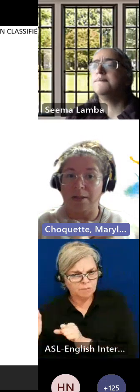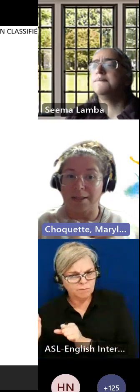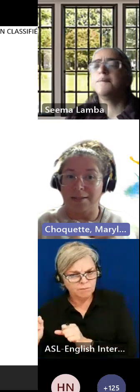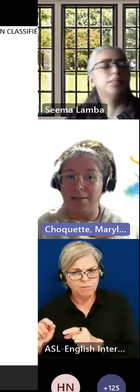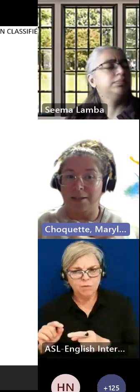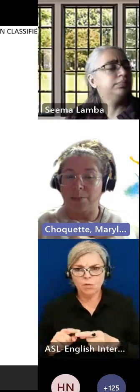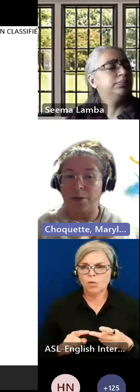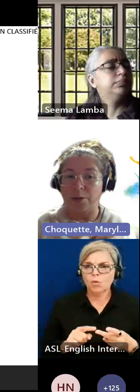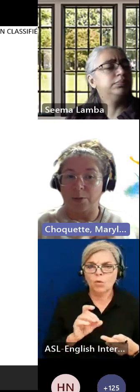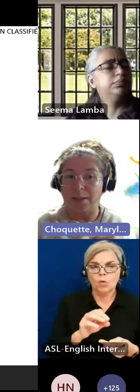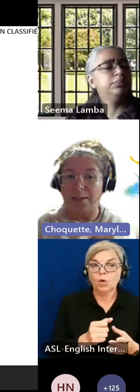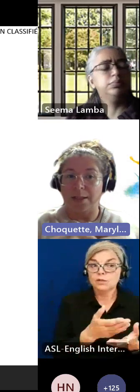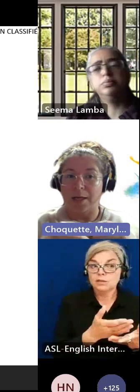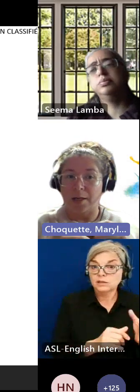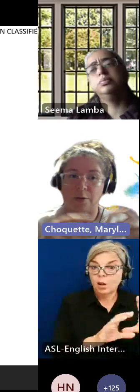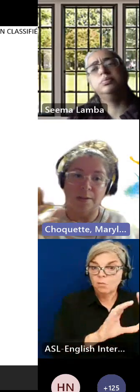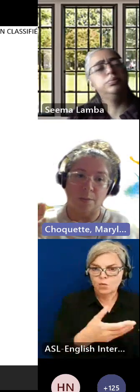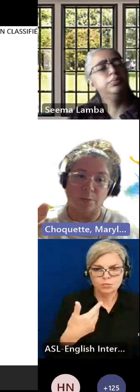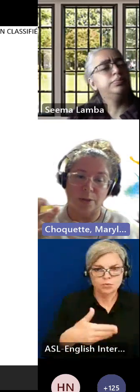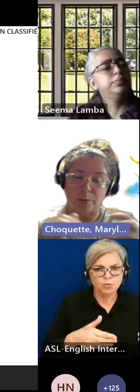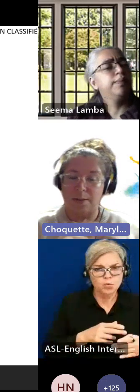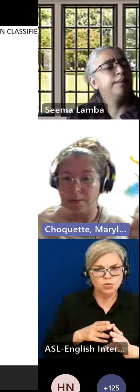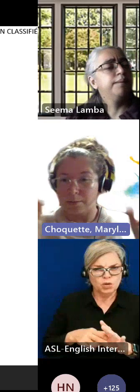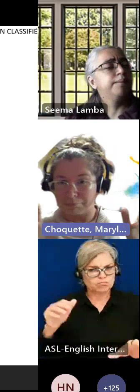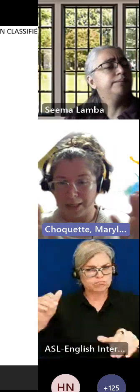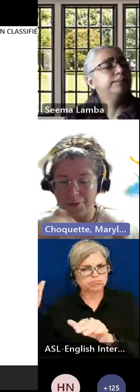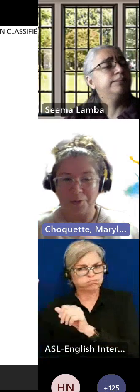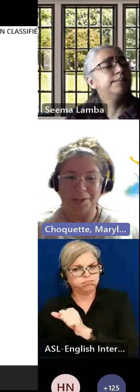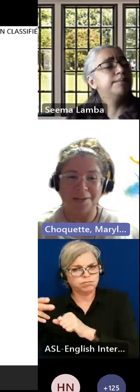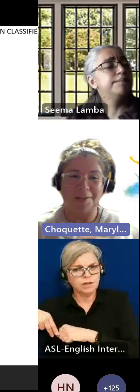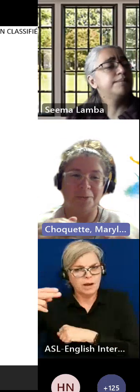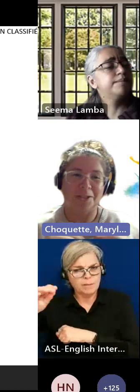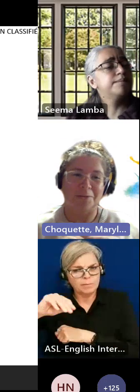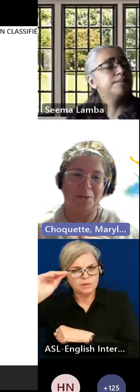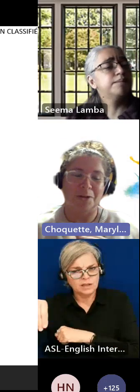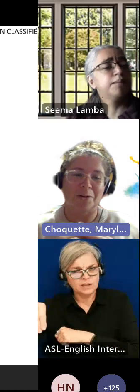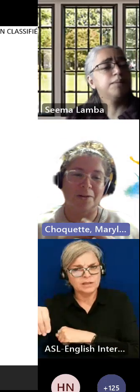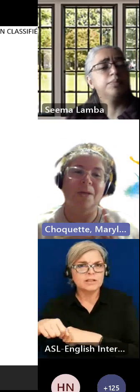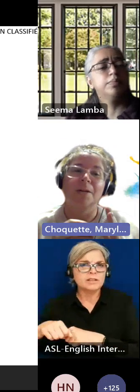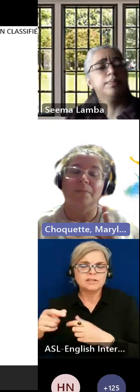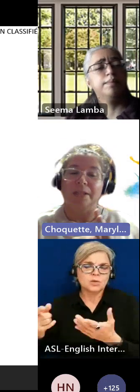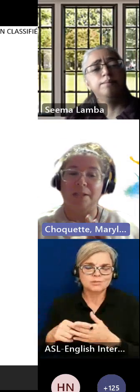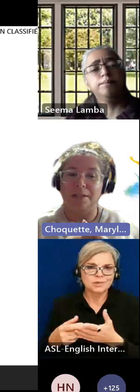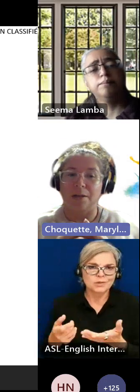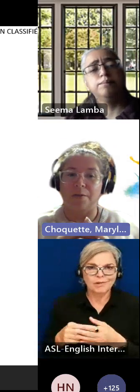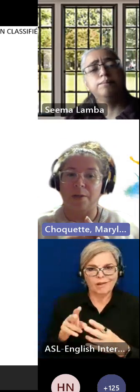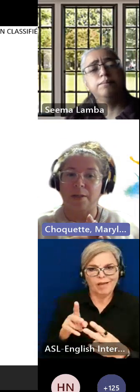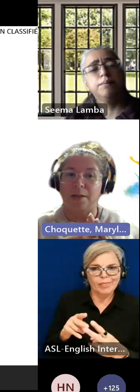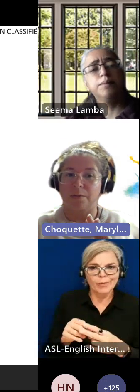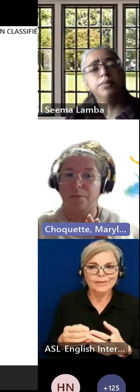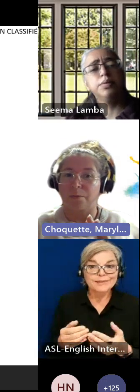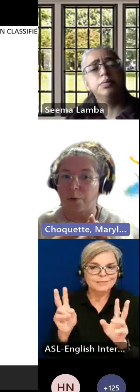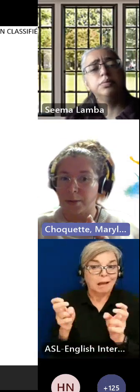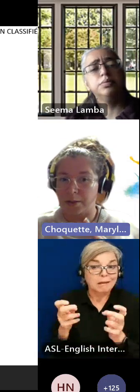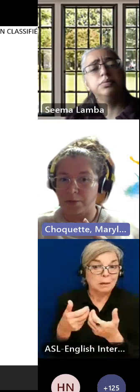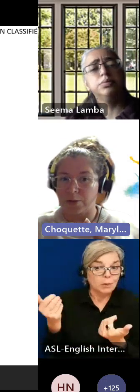rate? Like the departure rates or separation rates, whichever you want to call them, is